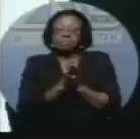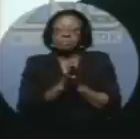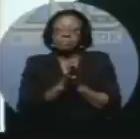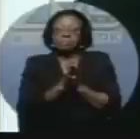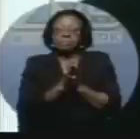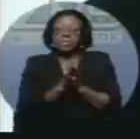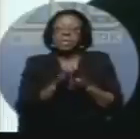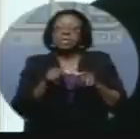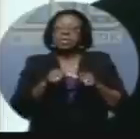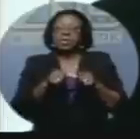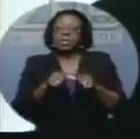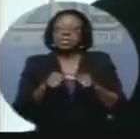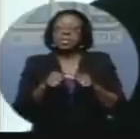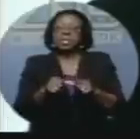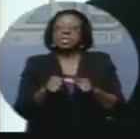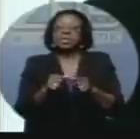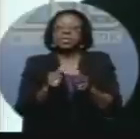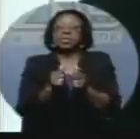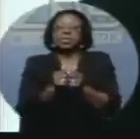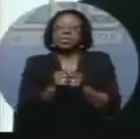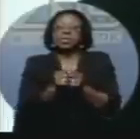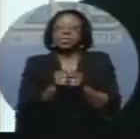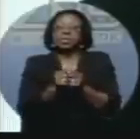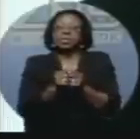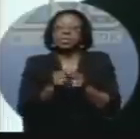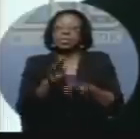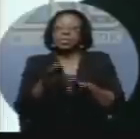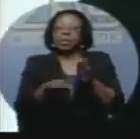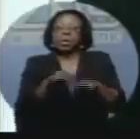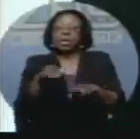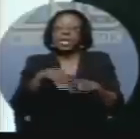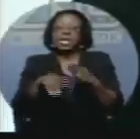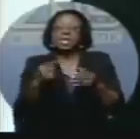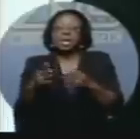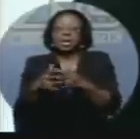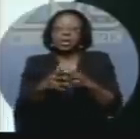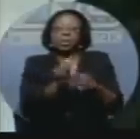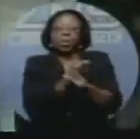to continue, I think, what you're doing, to walk in